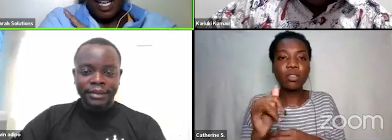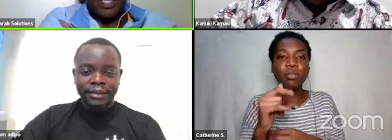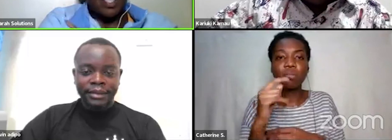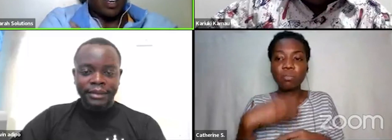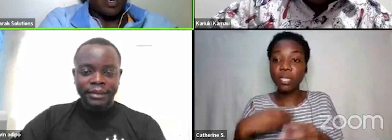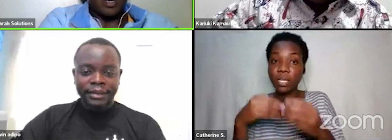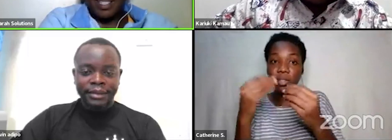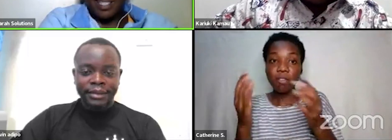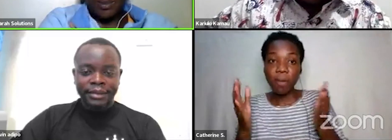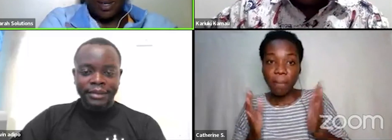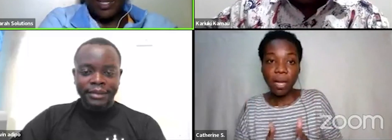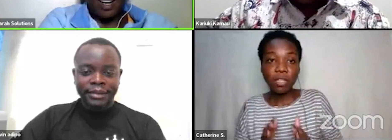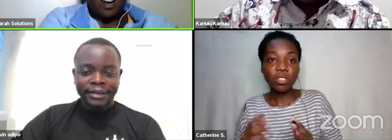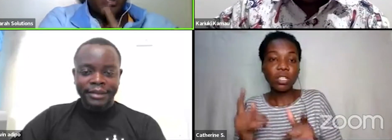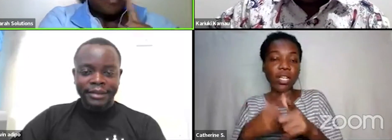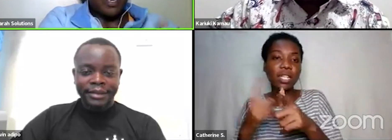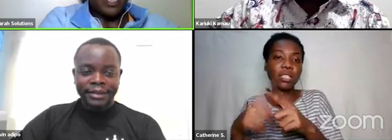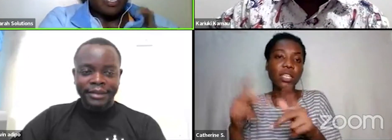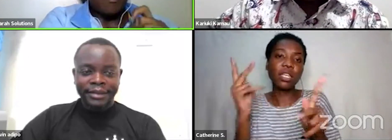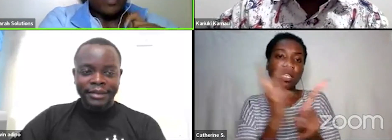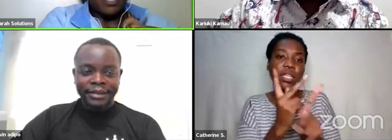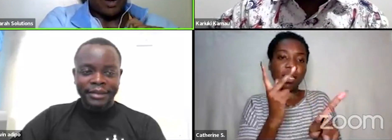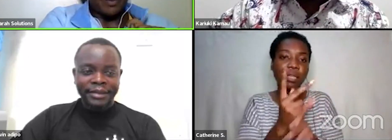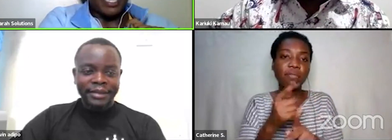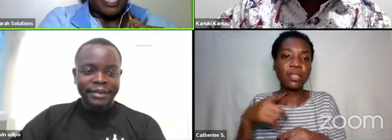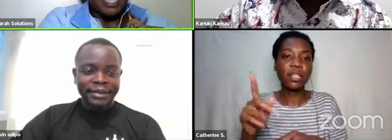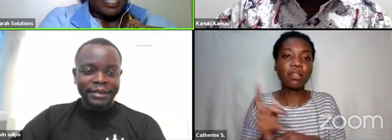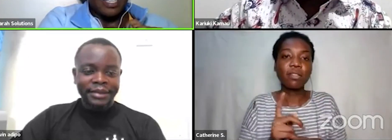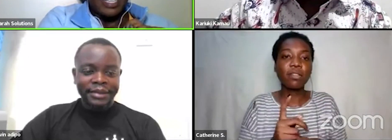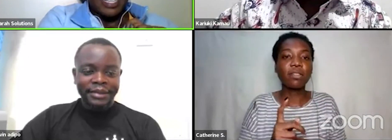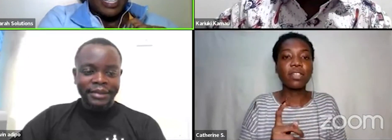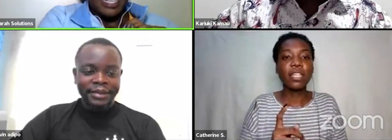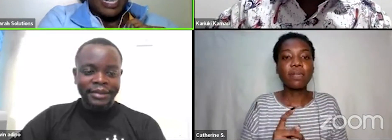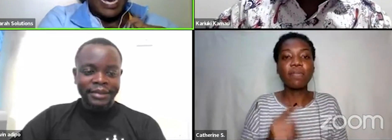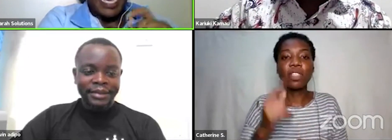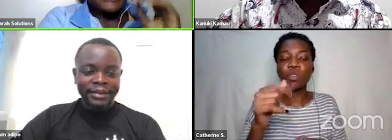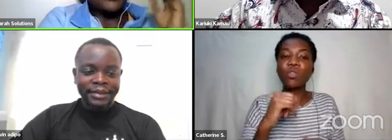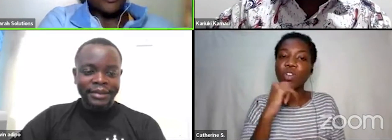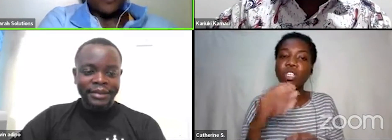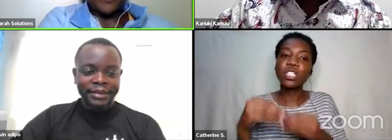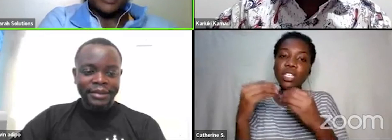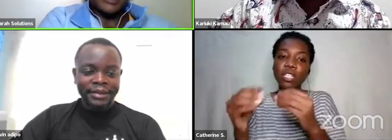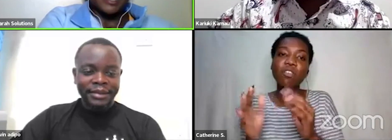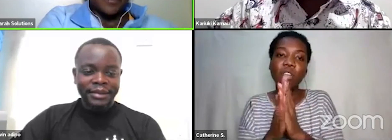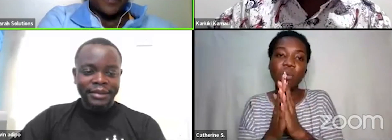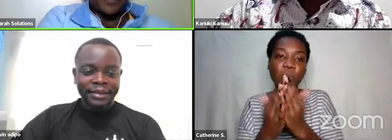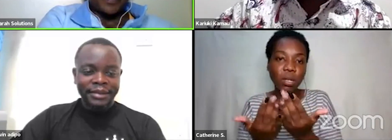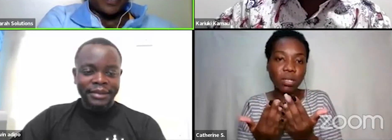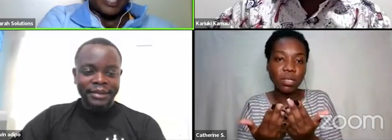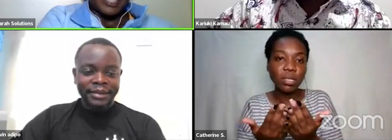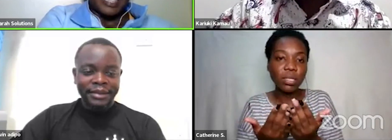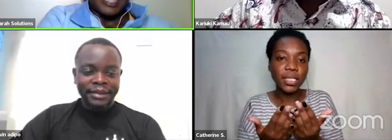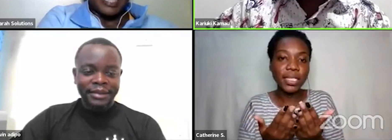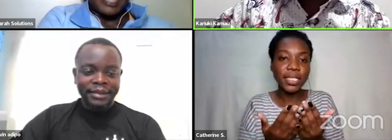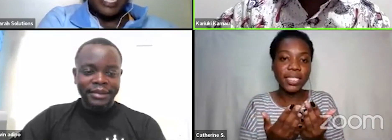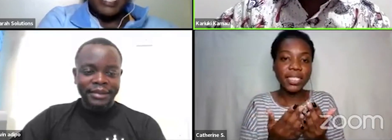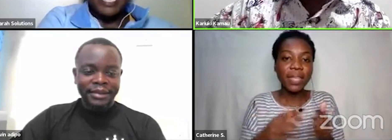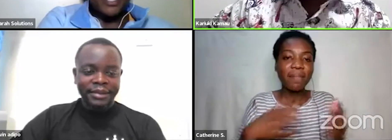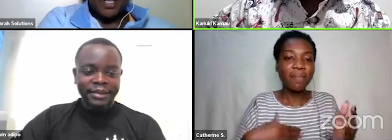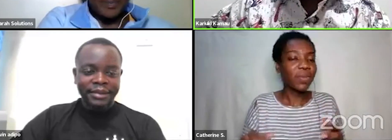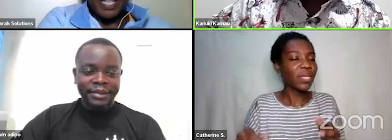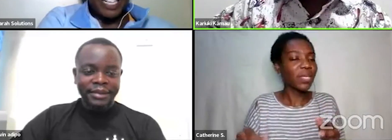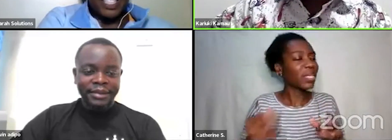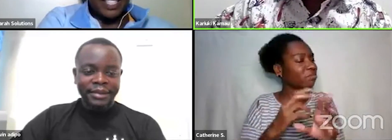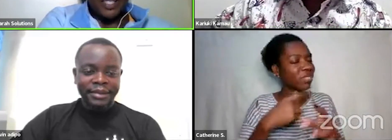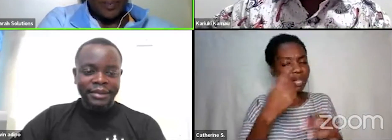in kajiekea. Terry tutakosana. But I'll come you don't give books. You don't give books. I discourage people giving books. Stop